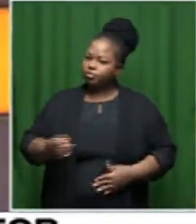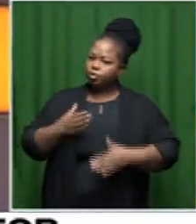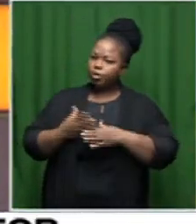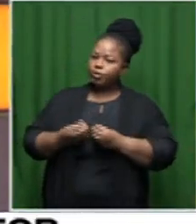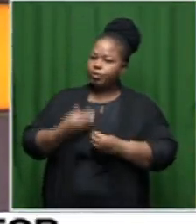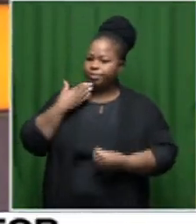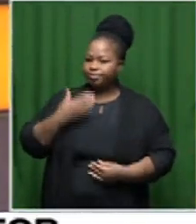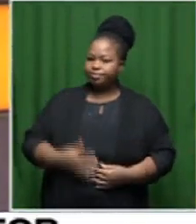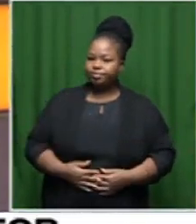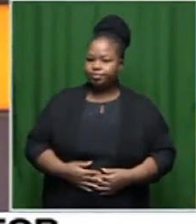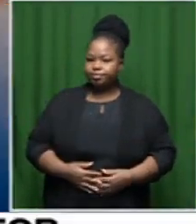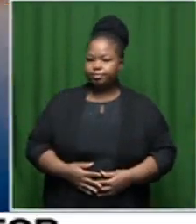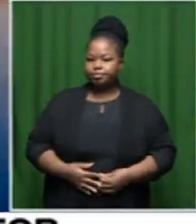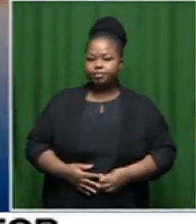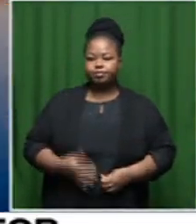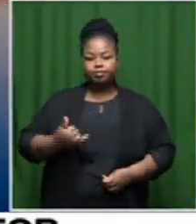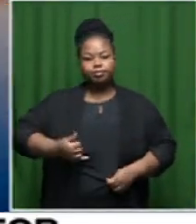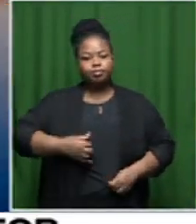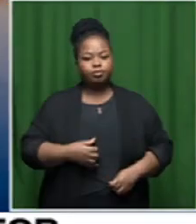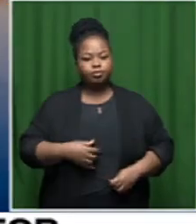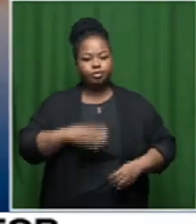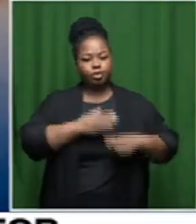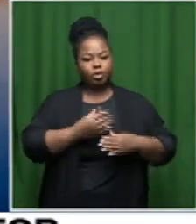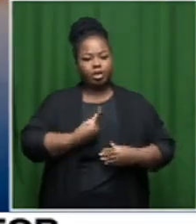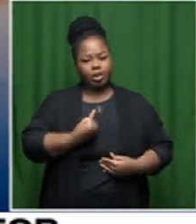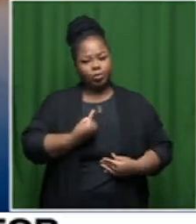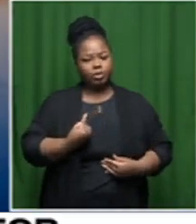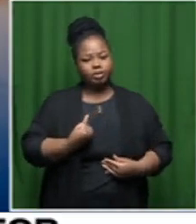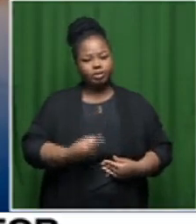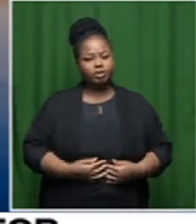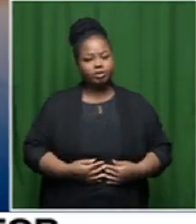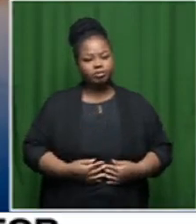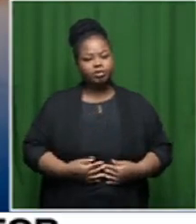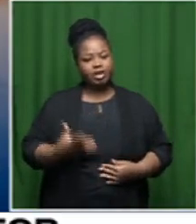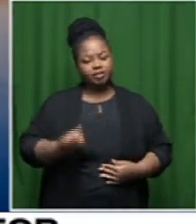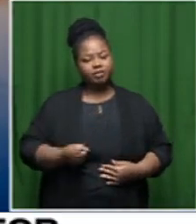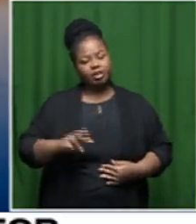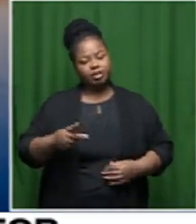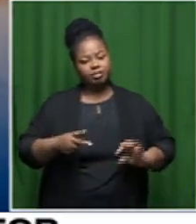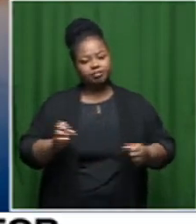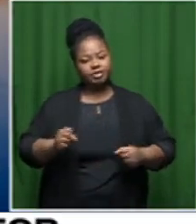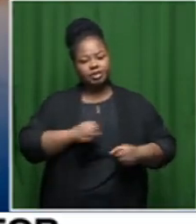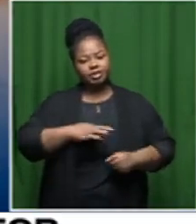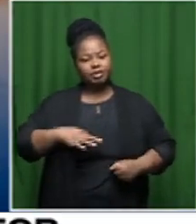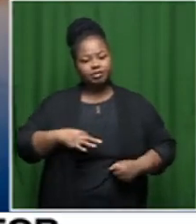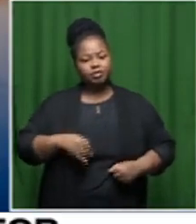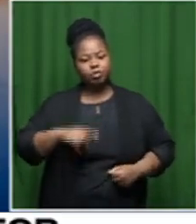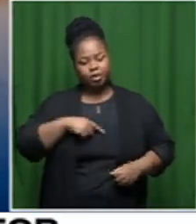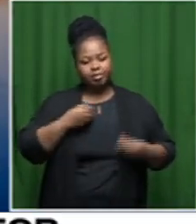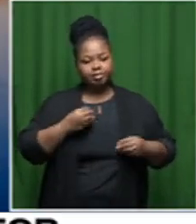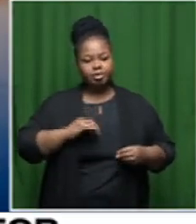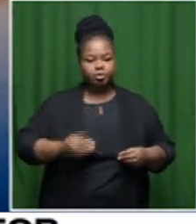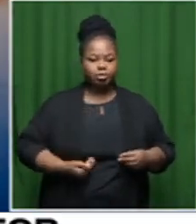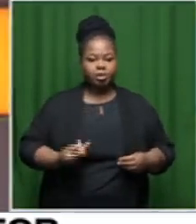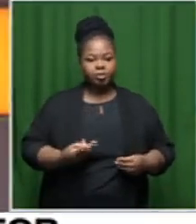with this cause? Right now I'm working with myself. Okay. Yeah, and I have employees in my company because I'm also an entrepreneur.